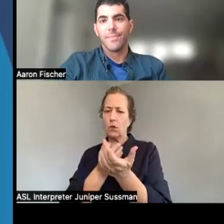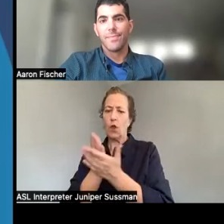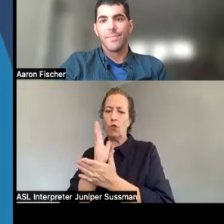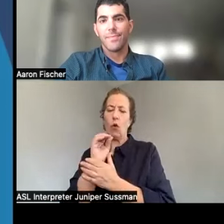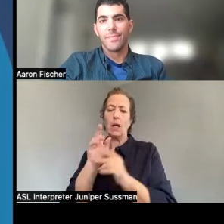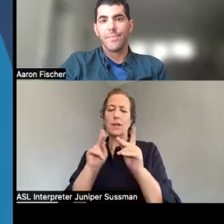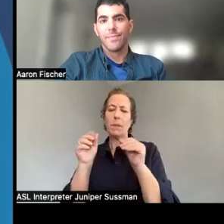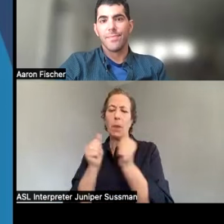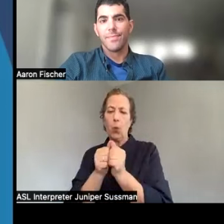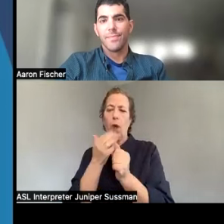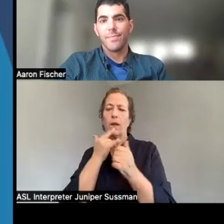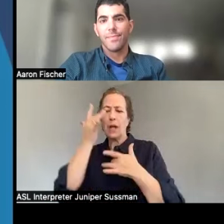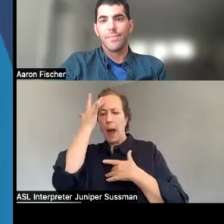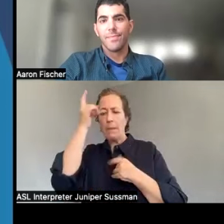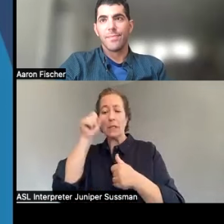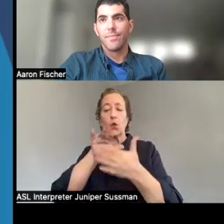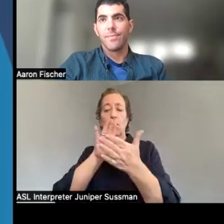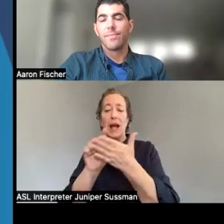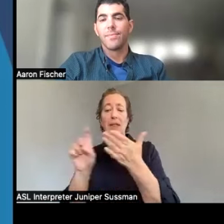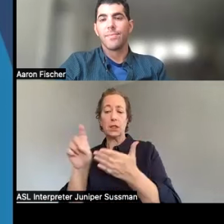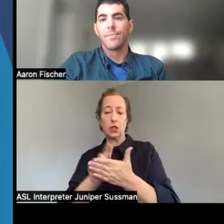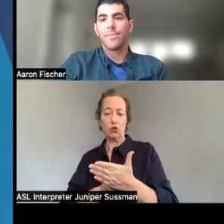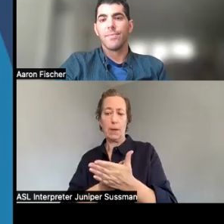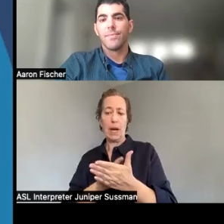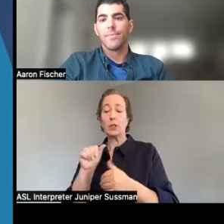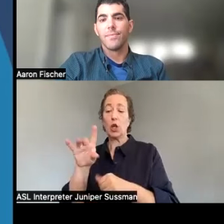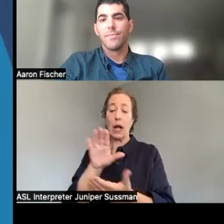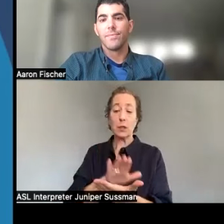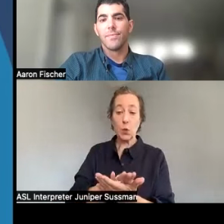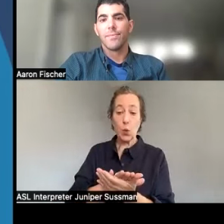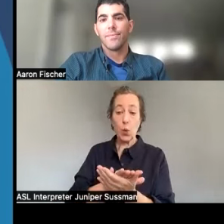diabetes who face discrimination at school,